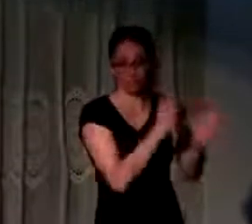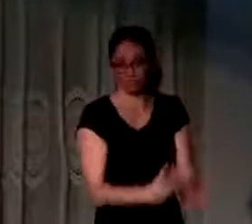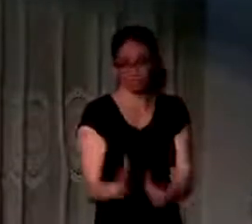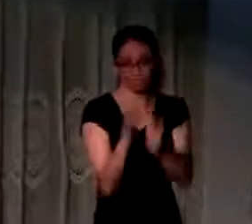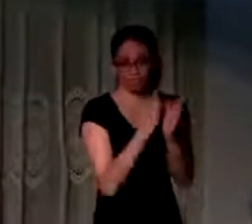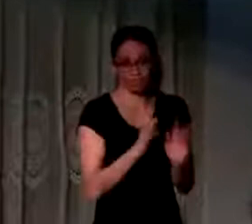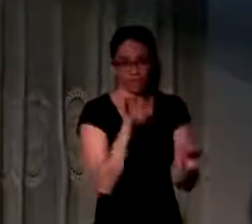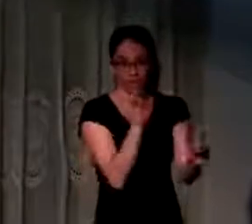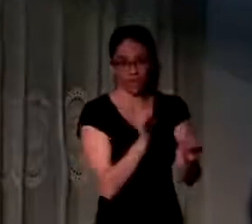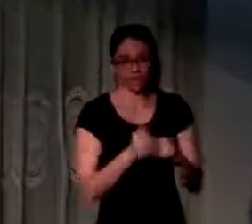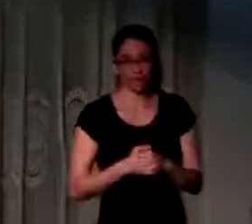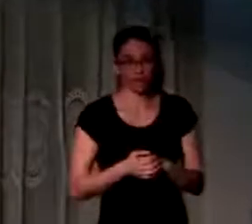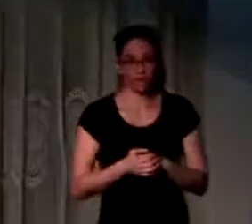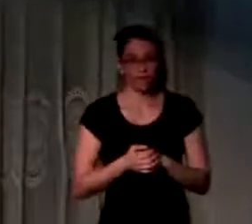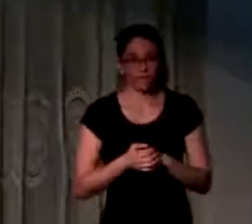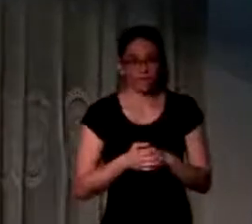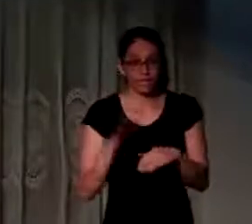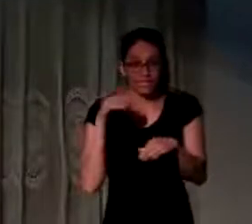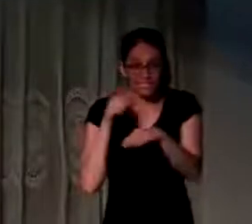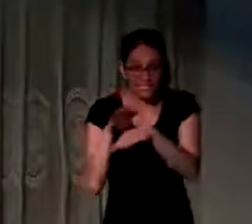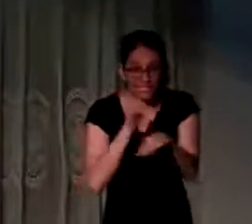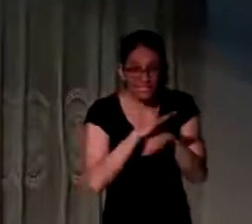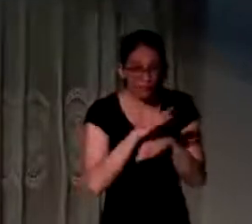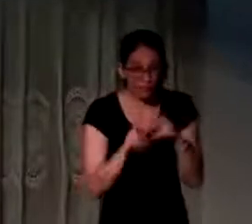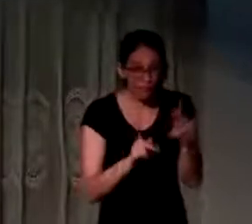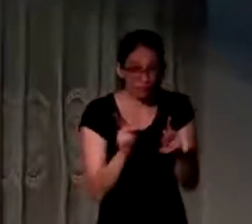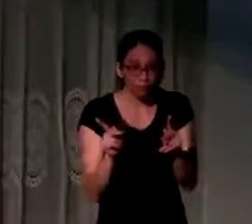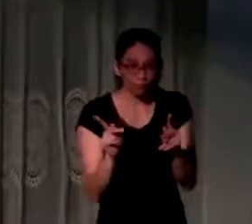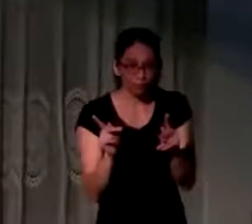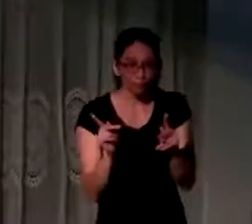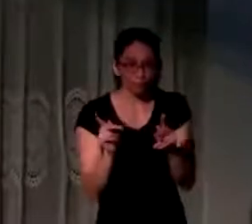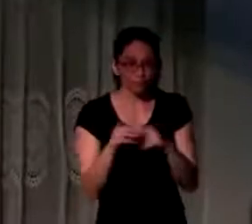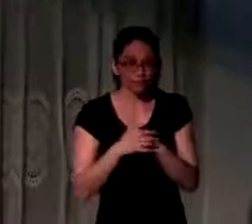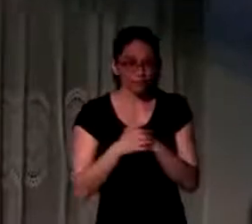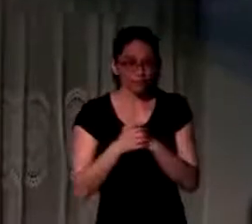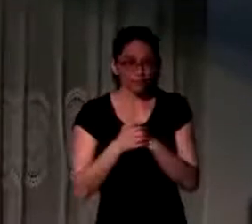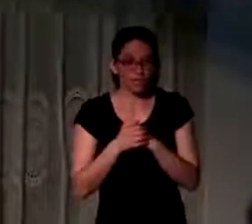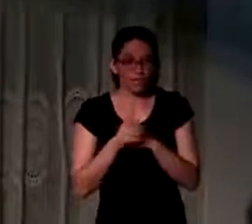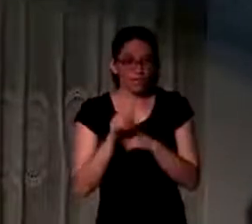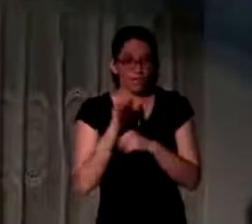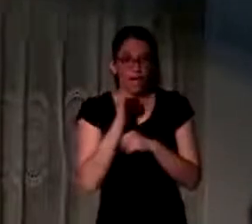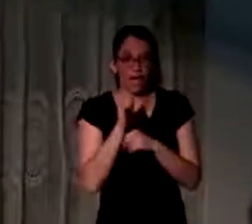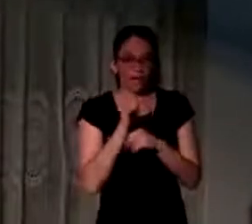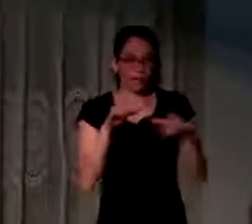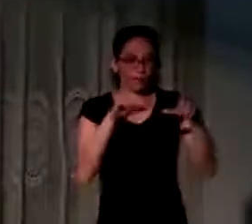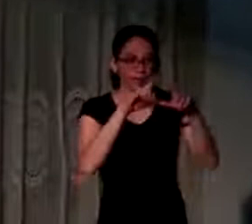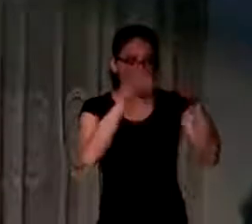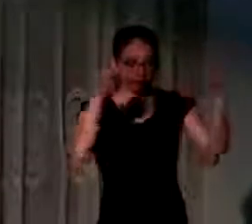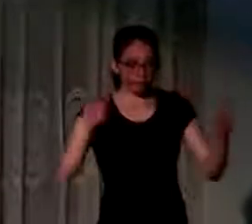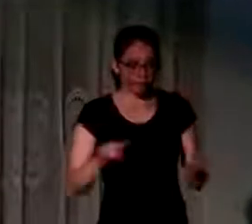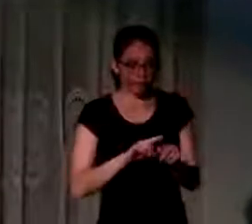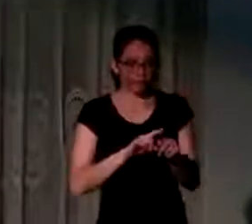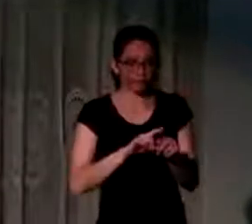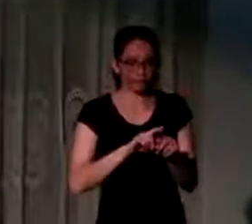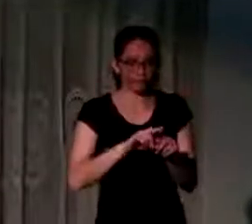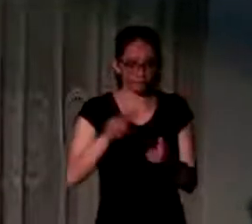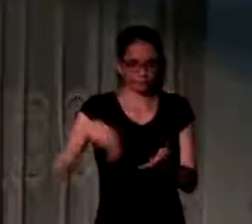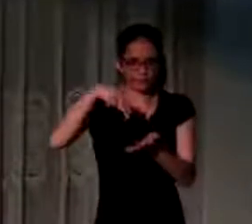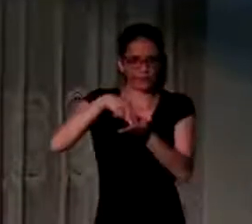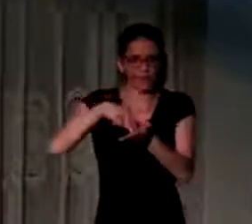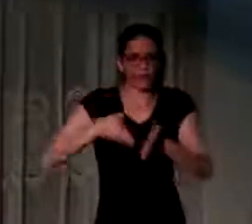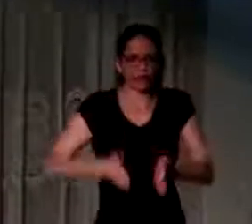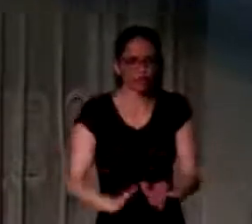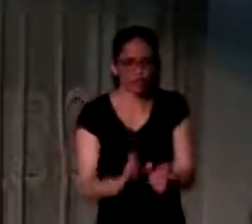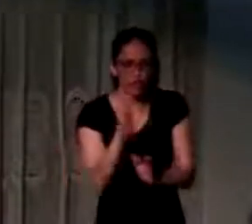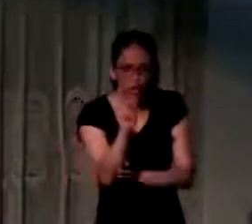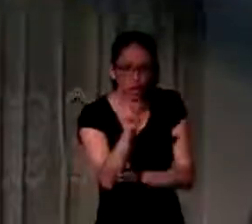Amen. He sent out heralders, not on the street corner flipping signs, but people who went